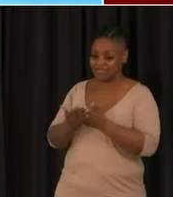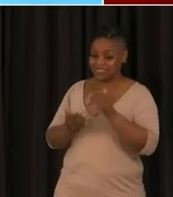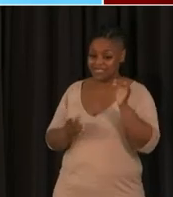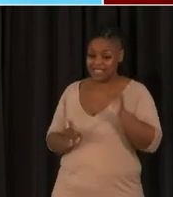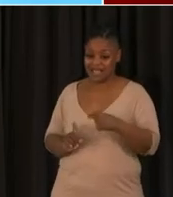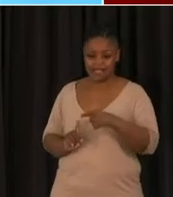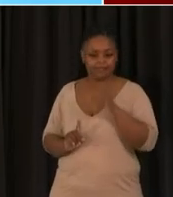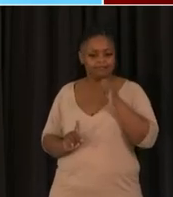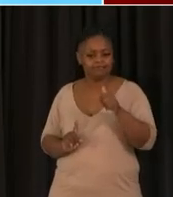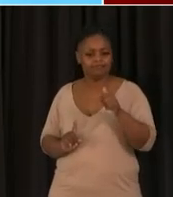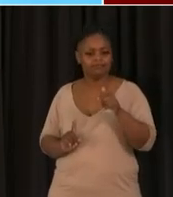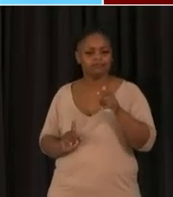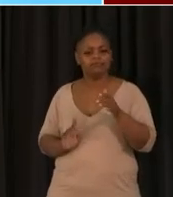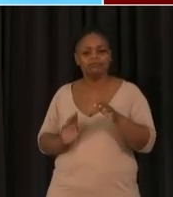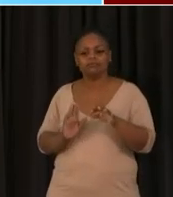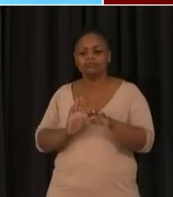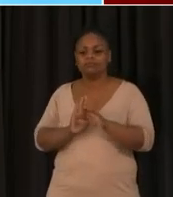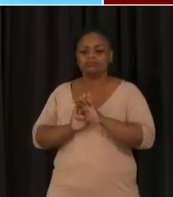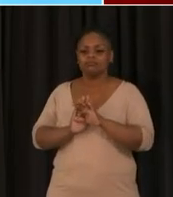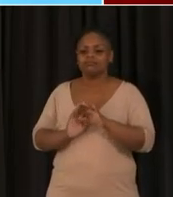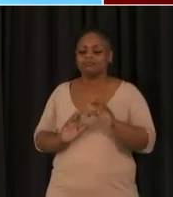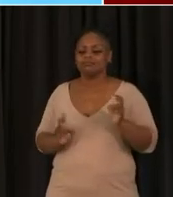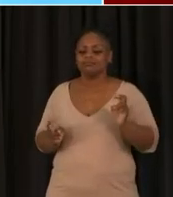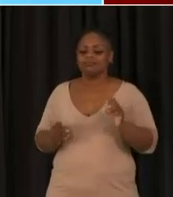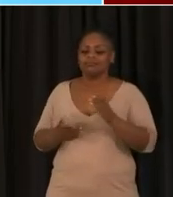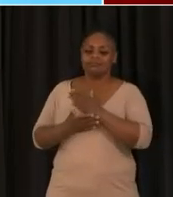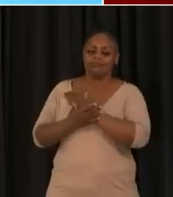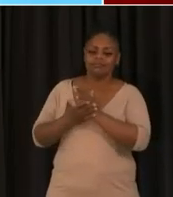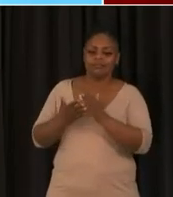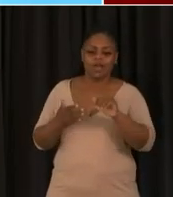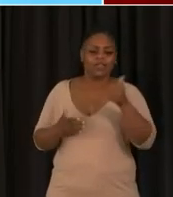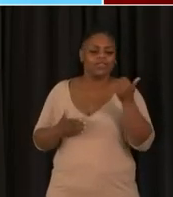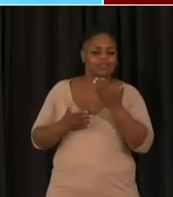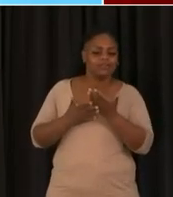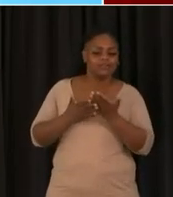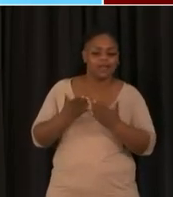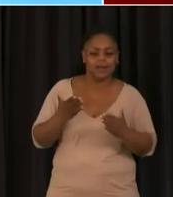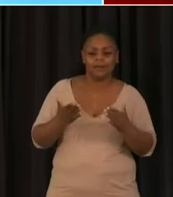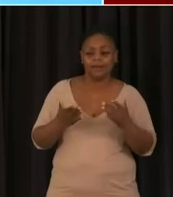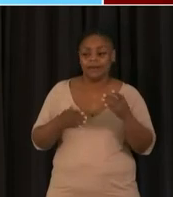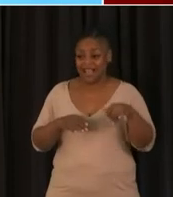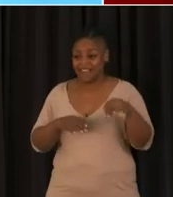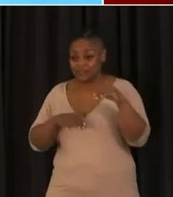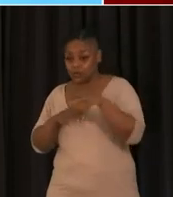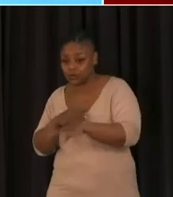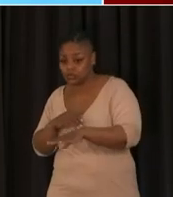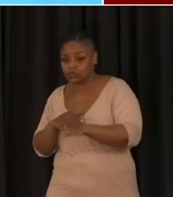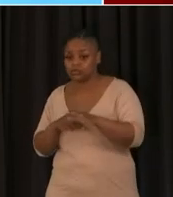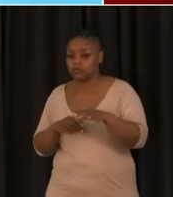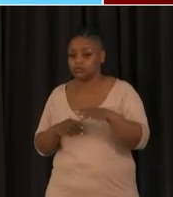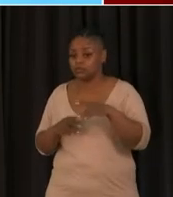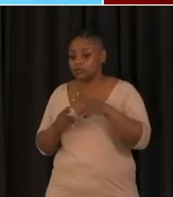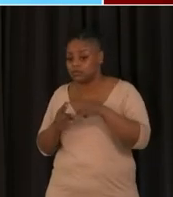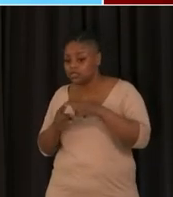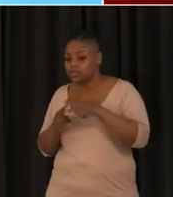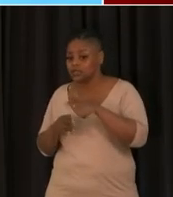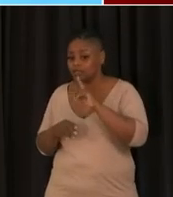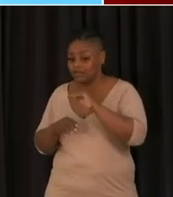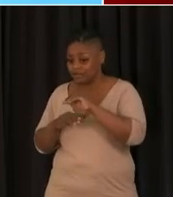emergency assistance to their employees, or they can even consider setting up employer-sponsored small dollar loans, which are,